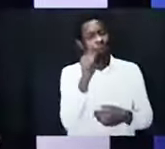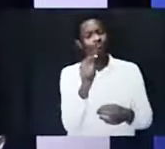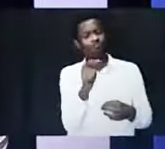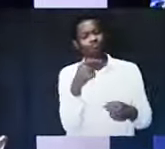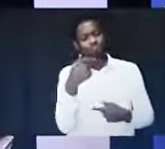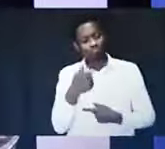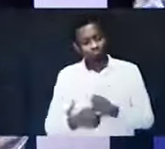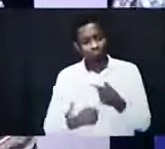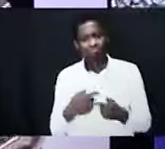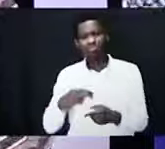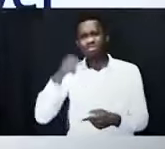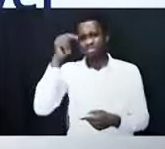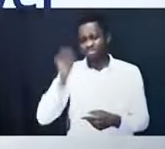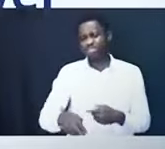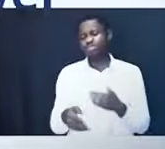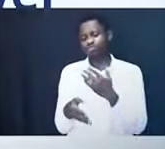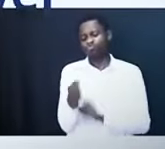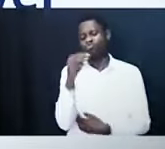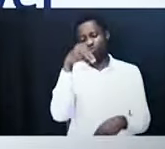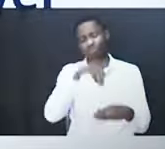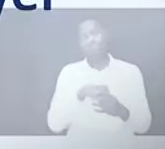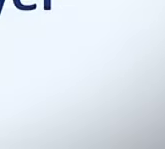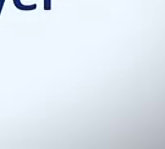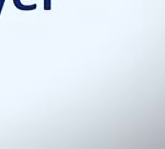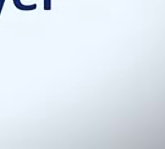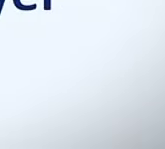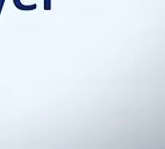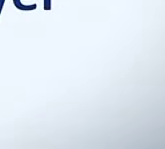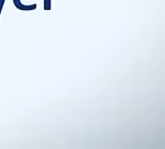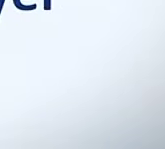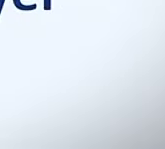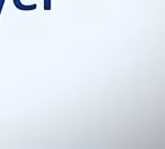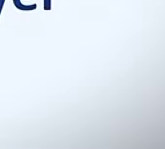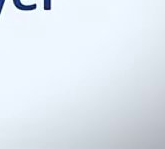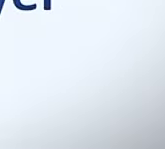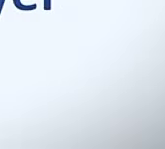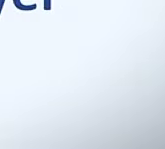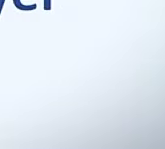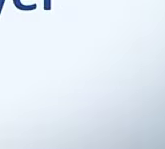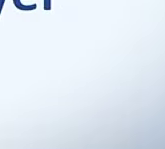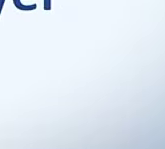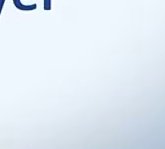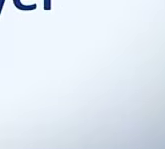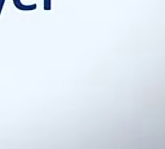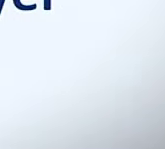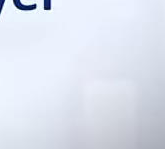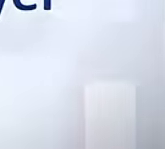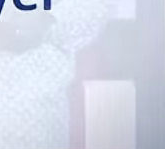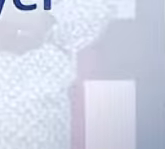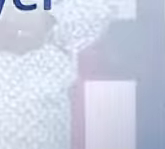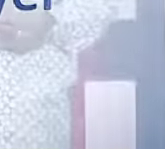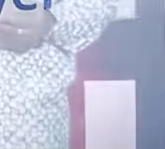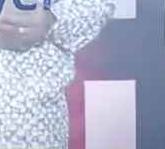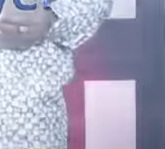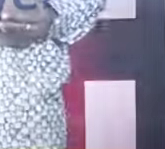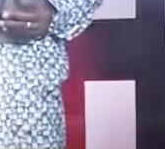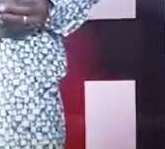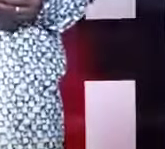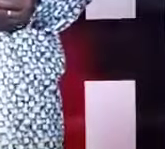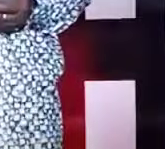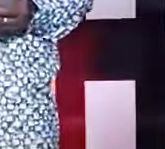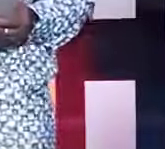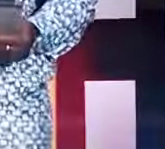God factor. That grace comes from above. You see, with the grace we are